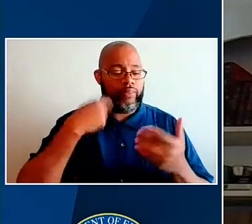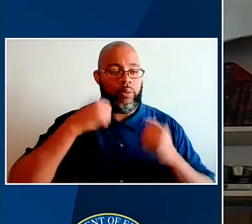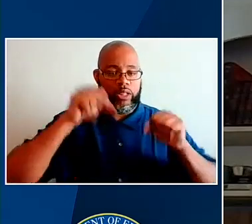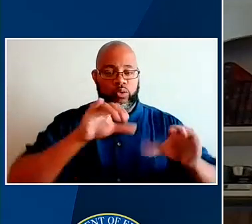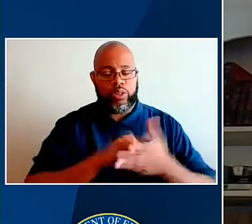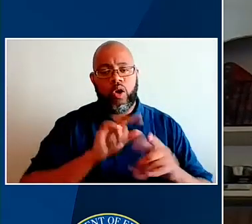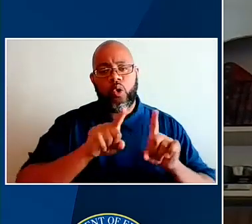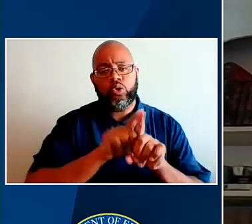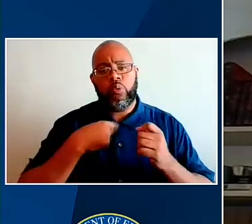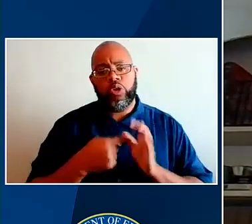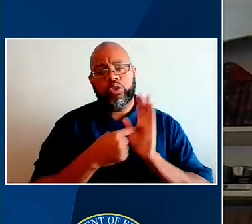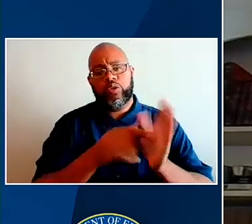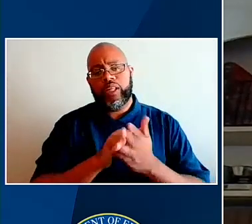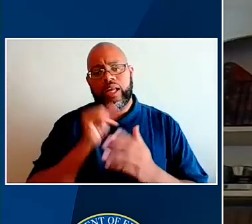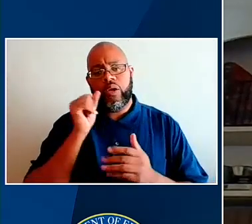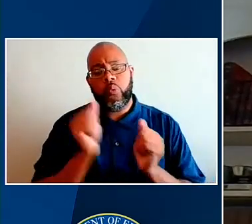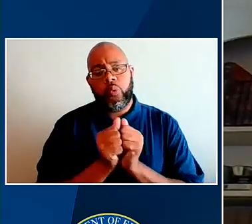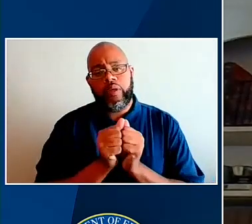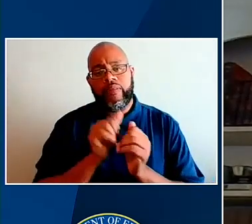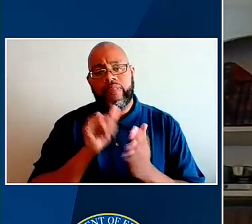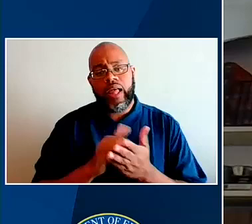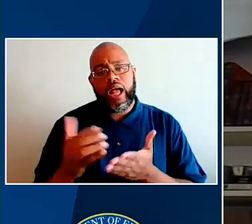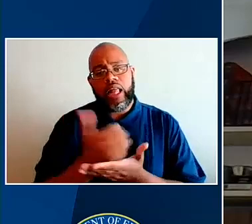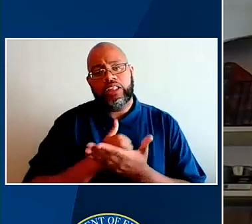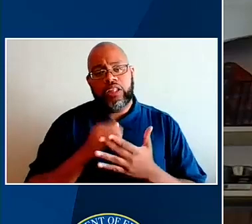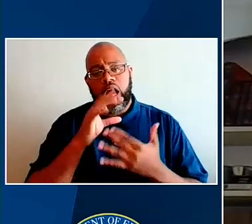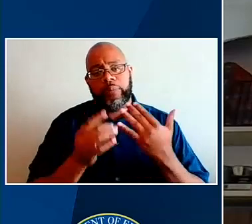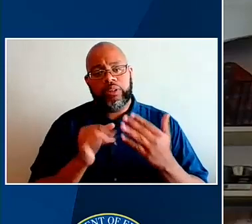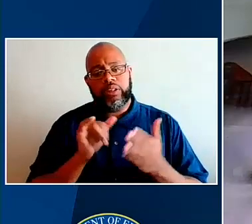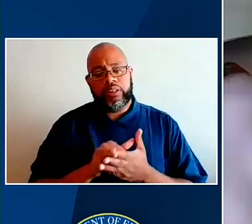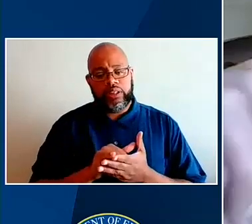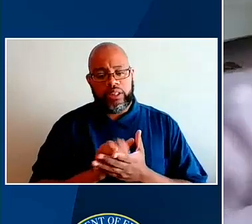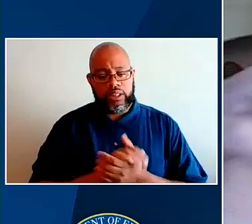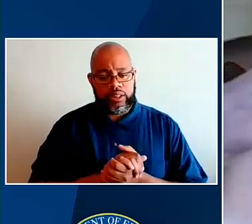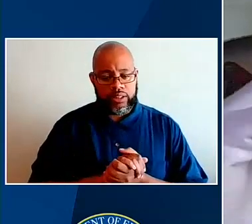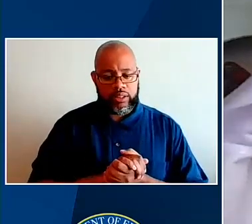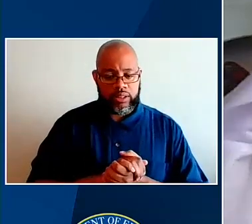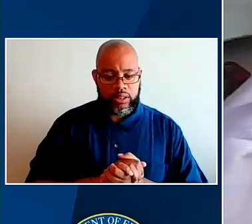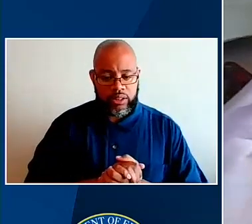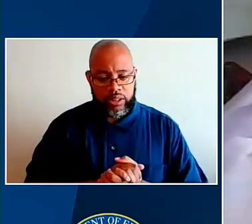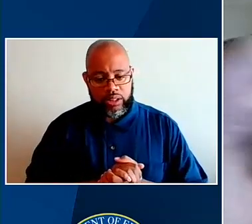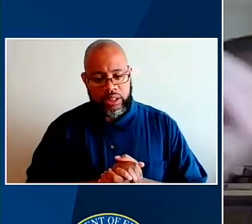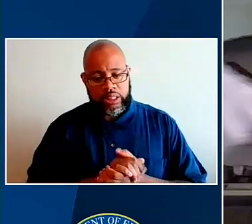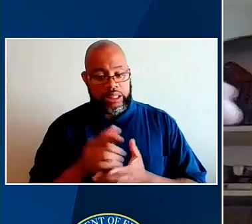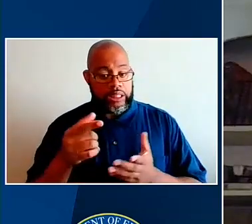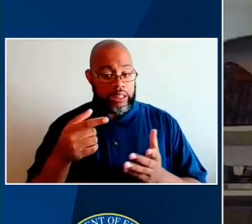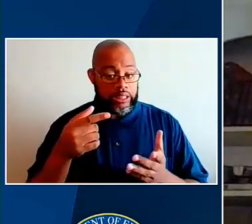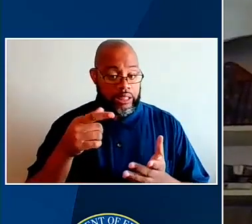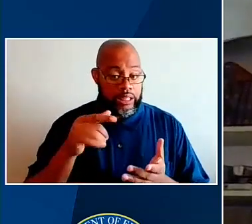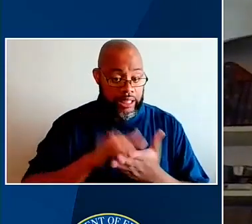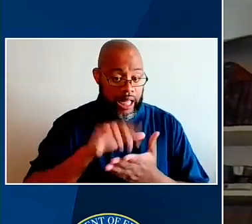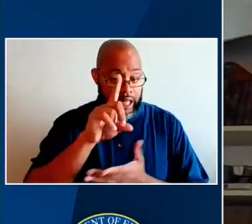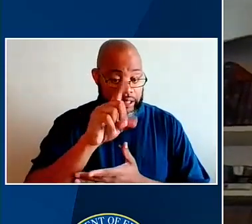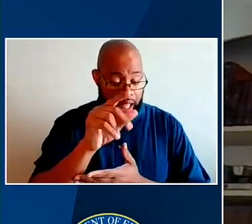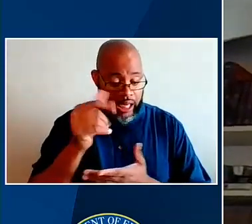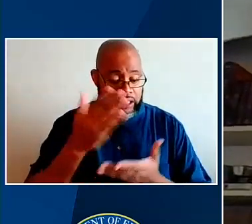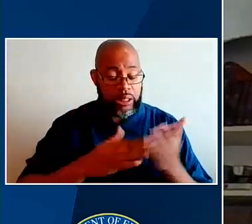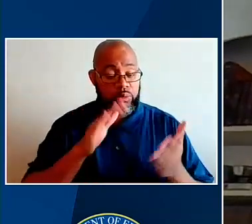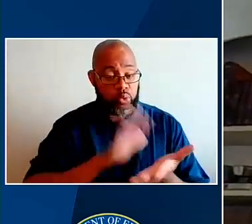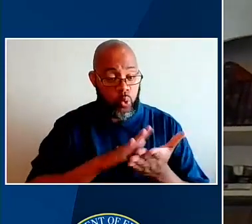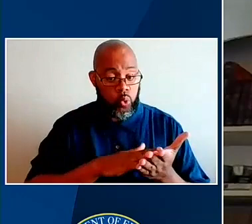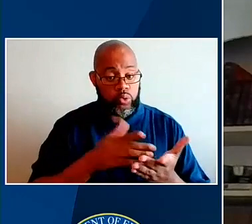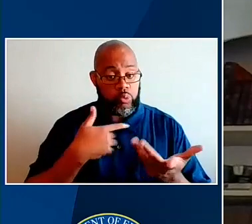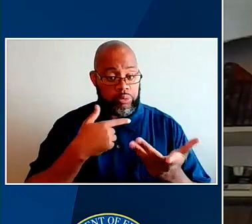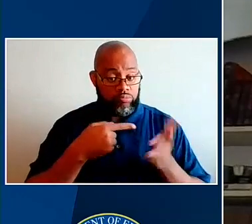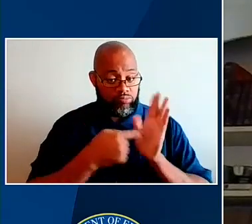also want to point out that with this with the collection options at US for the data that Dave discussed, then there's also, you know, some schools. I want to point this